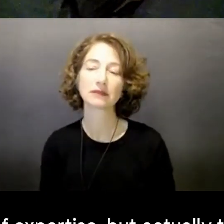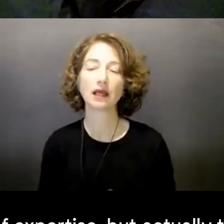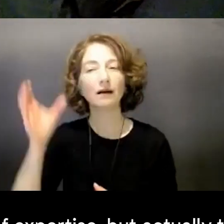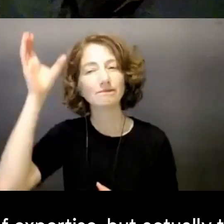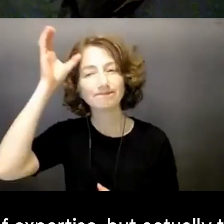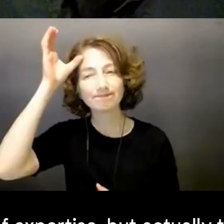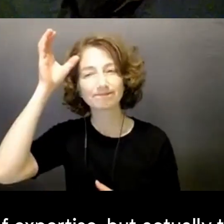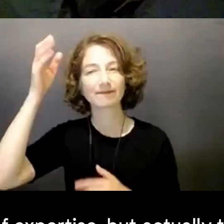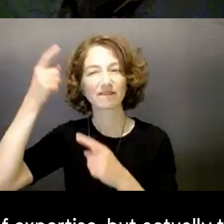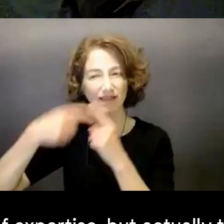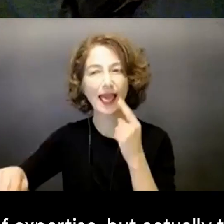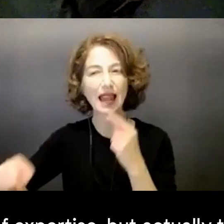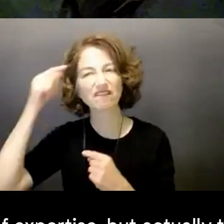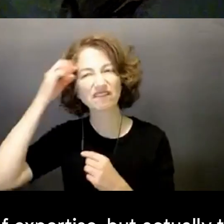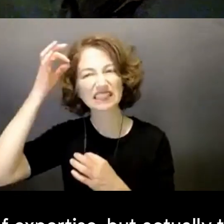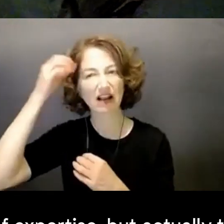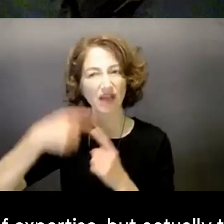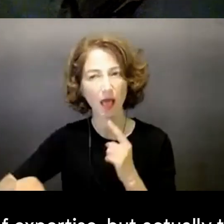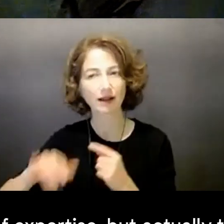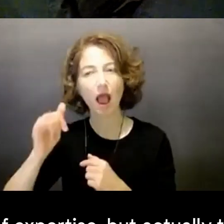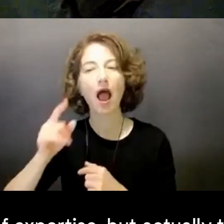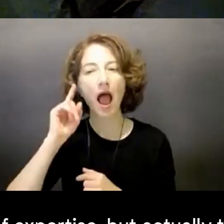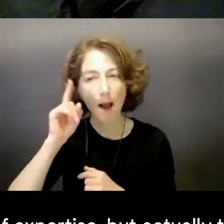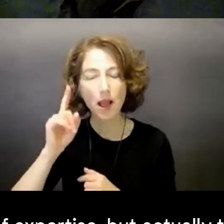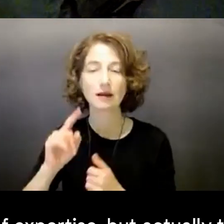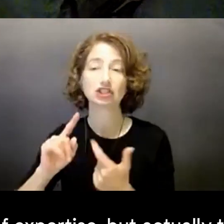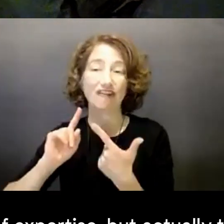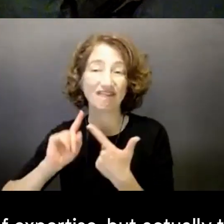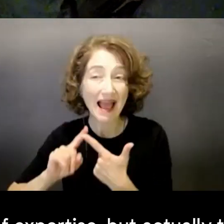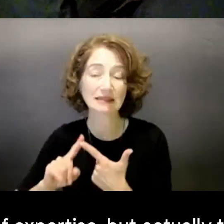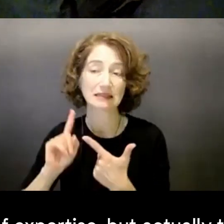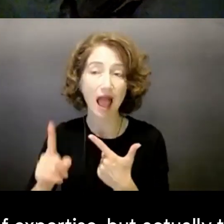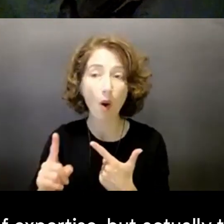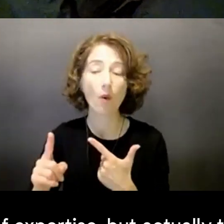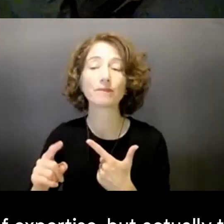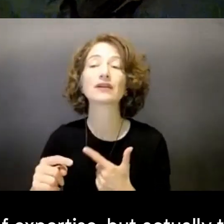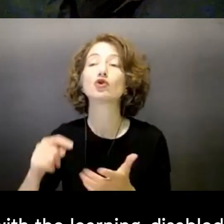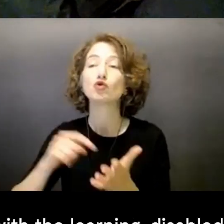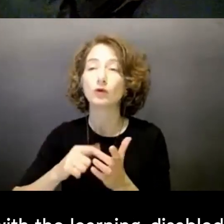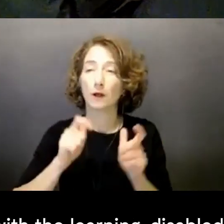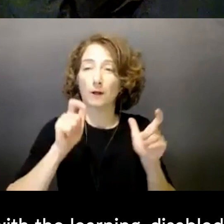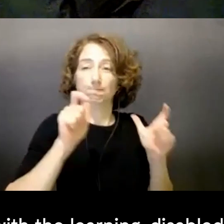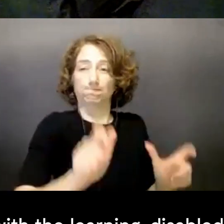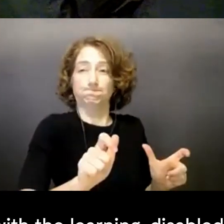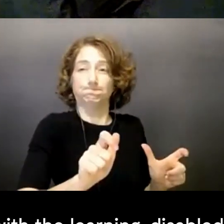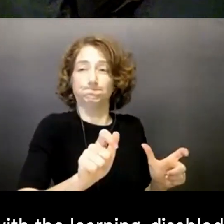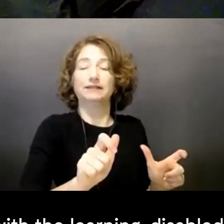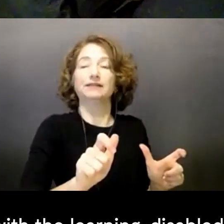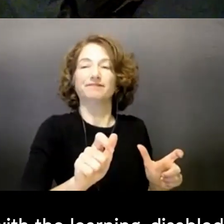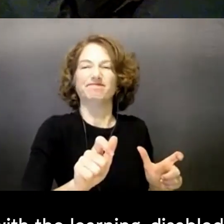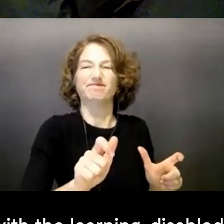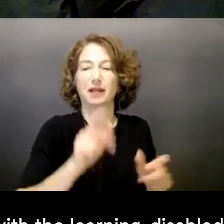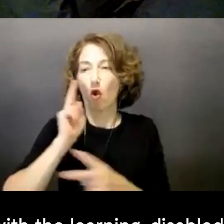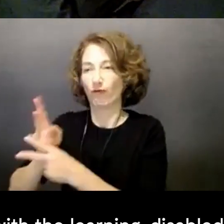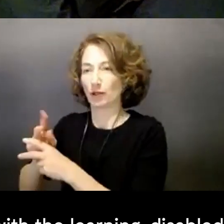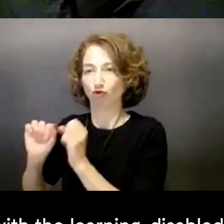but actually the harm that I experienced by gatekeepers that I'm